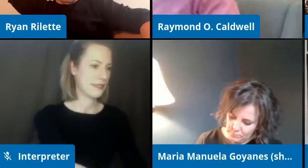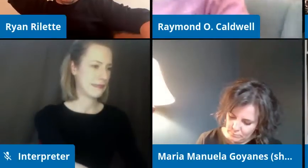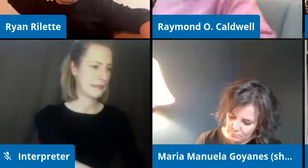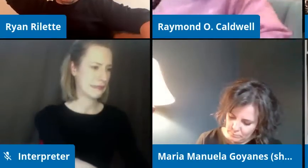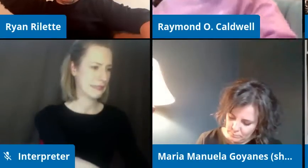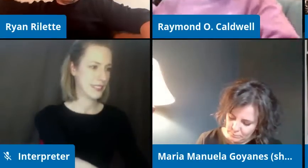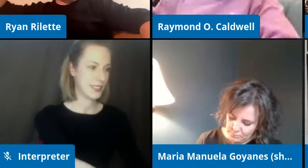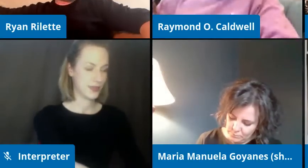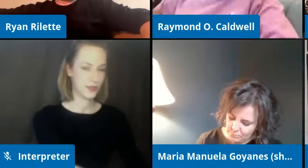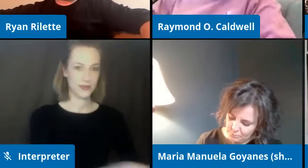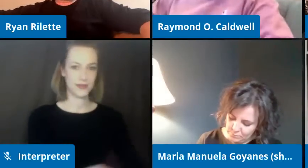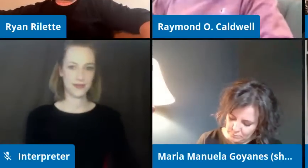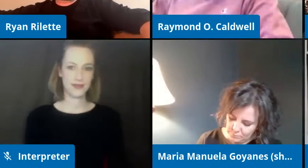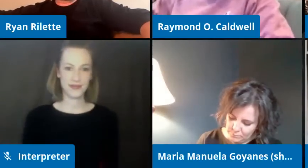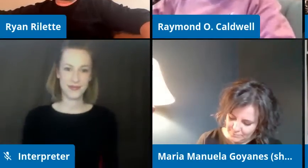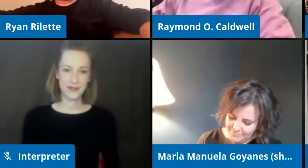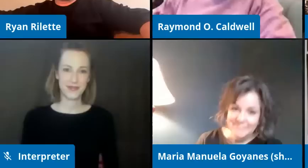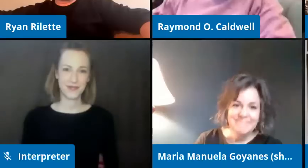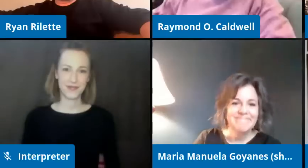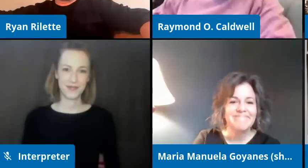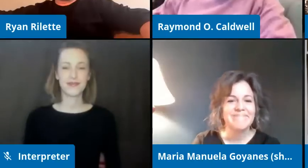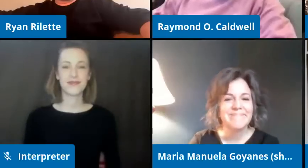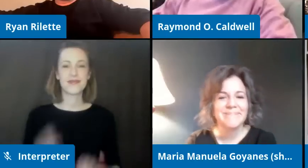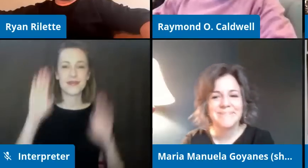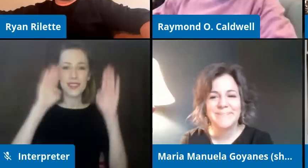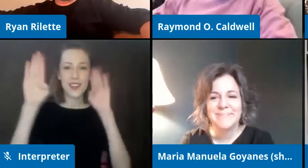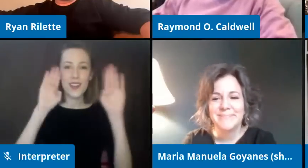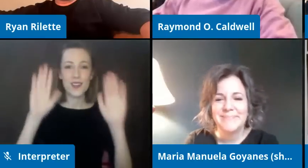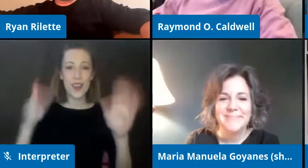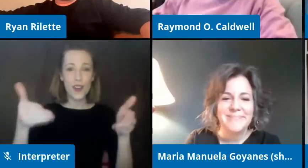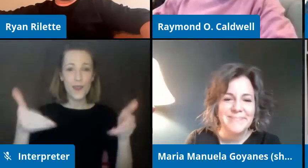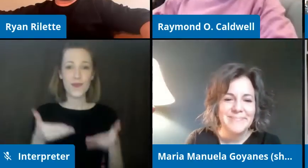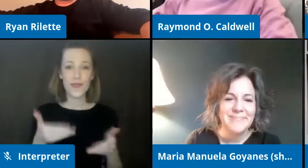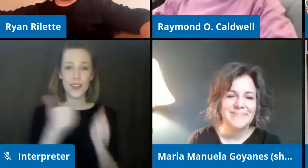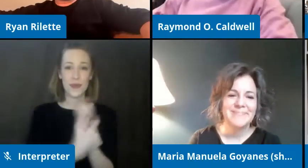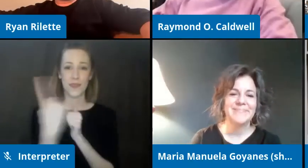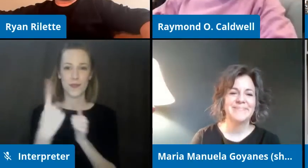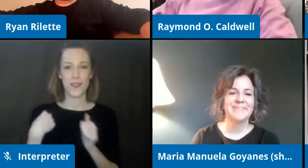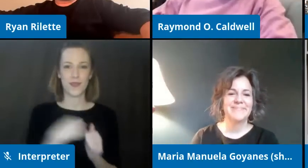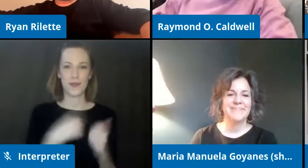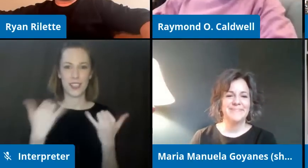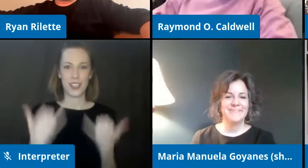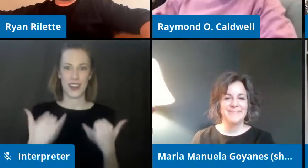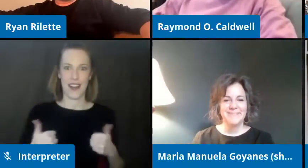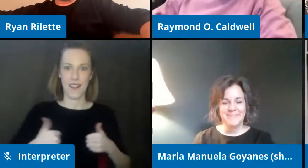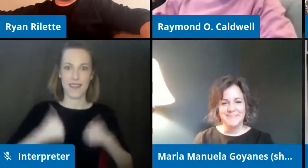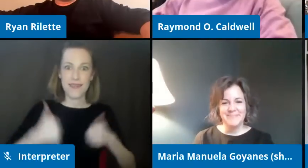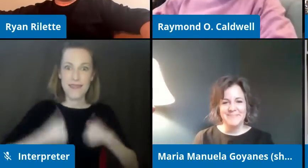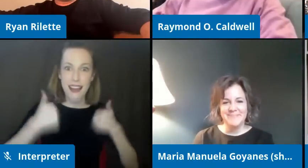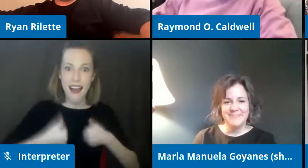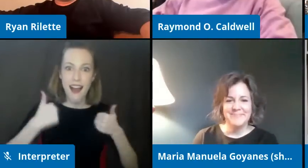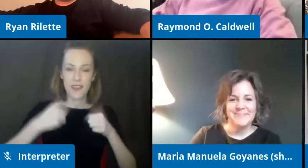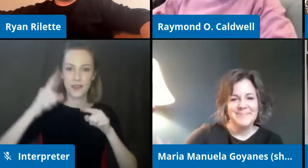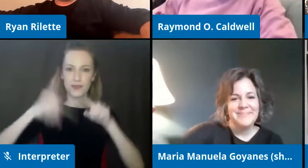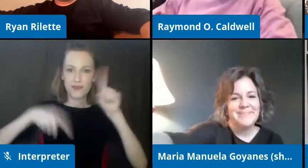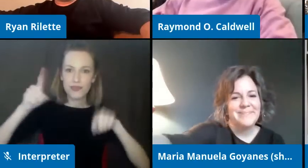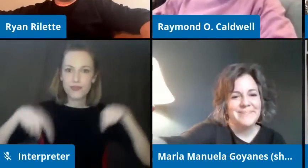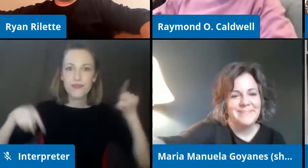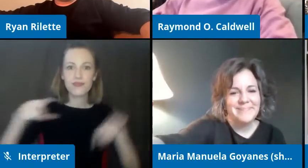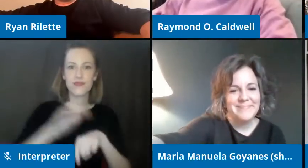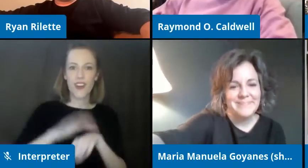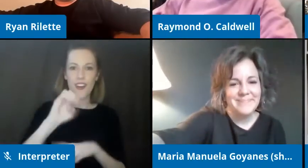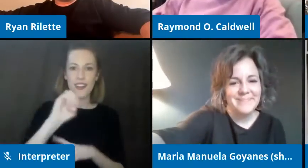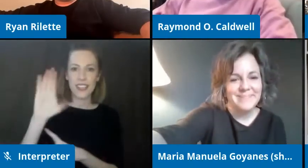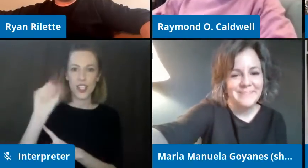All right. Welcome, everybody. We are live from various places up and down the East Coast. My name is